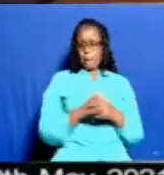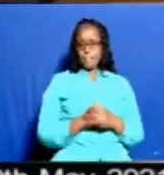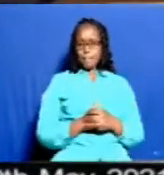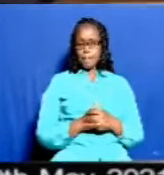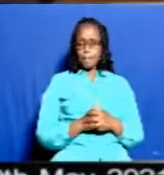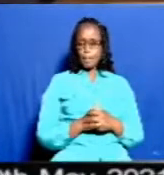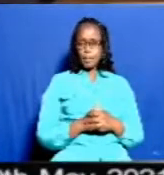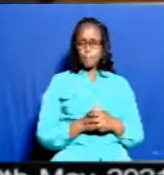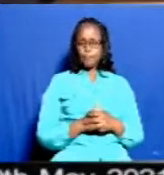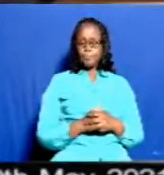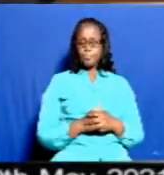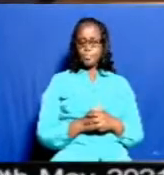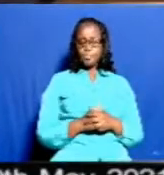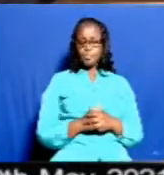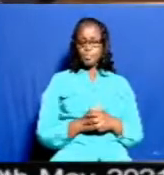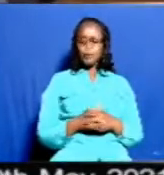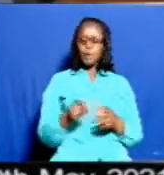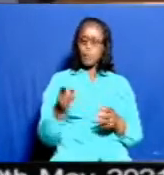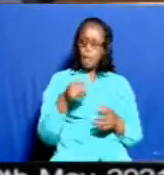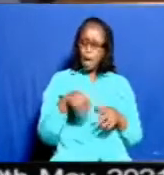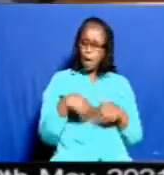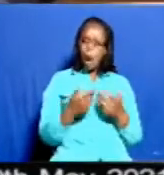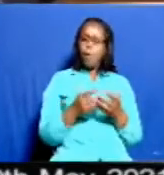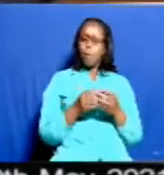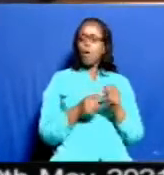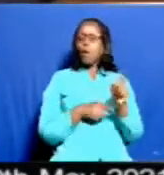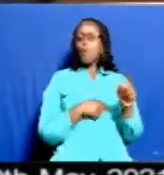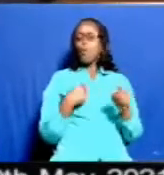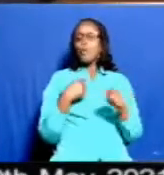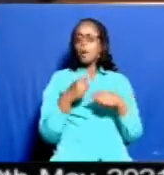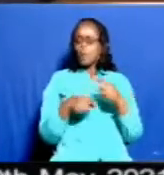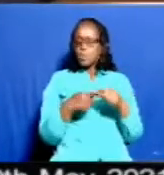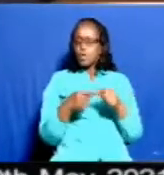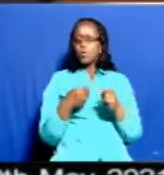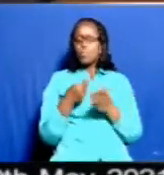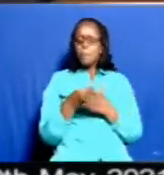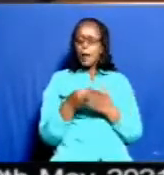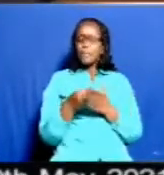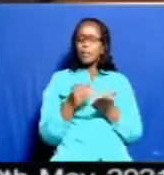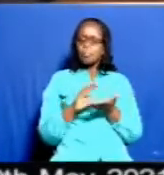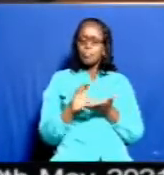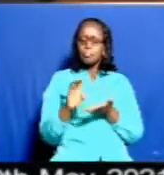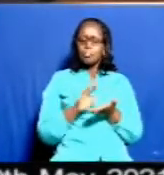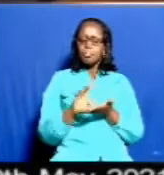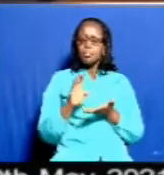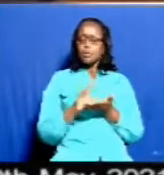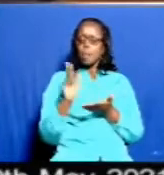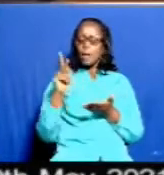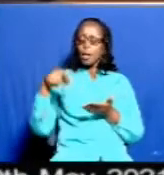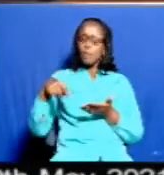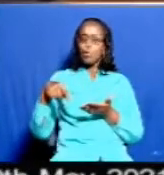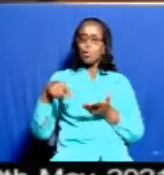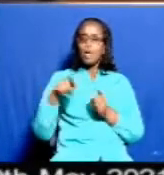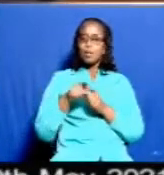for how long are we going to continue pumping more resources to Kenya Airways as a country?